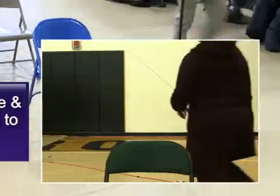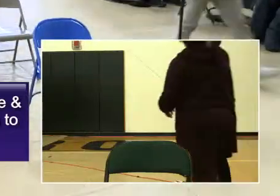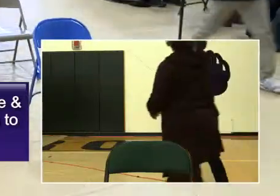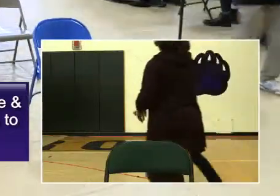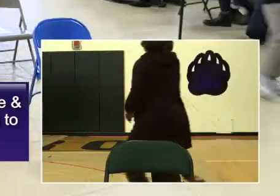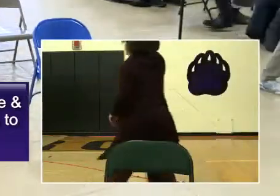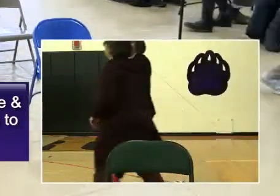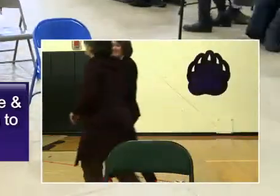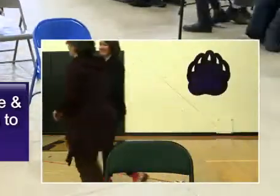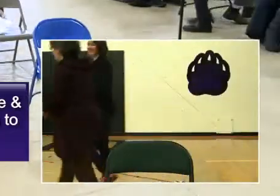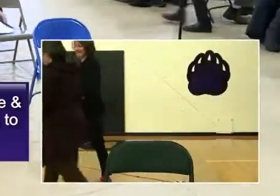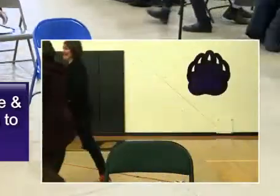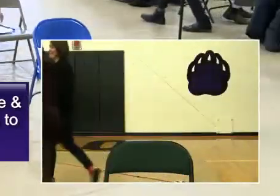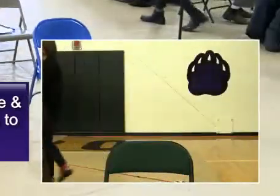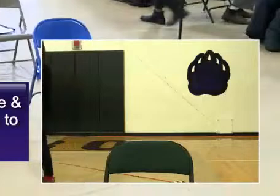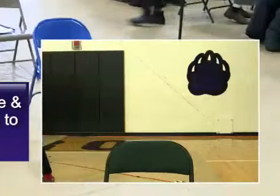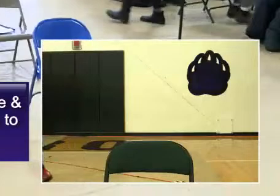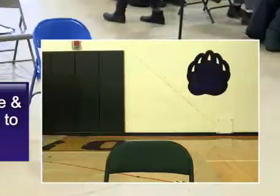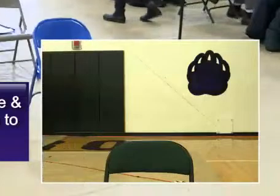iow to